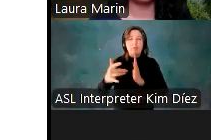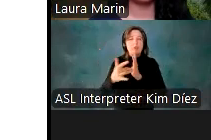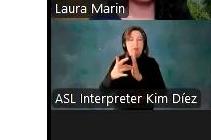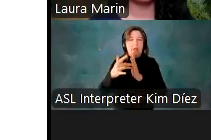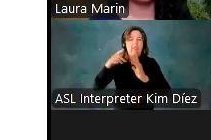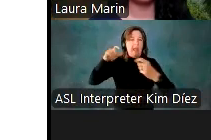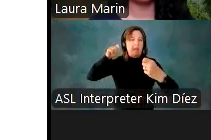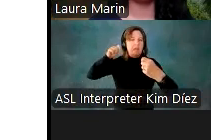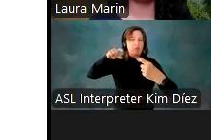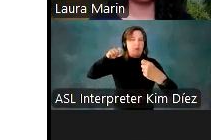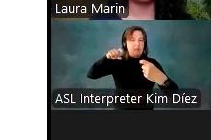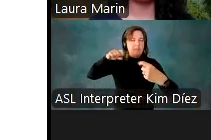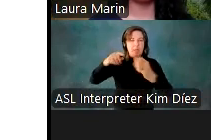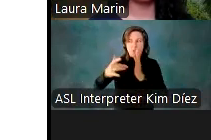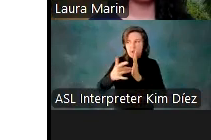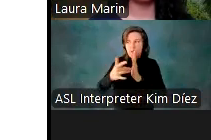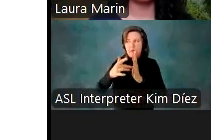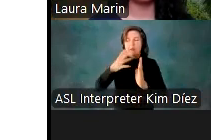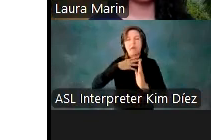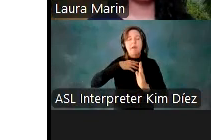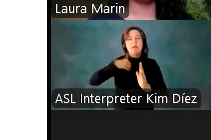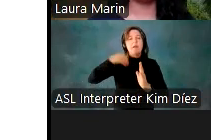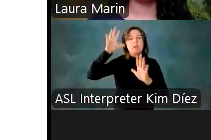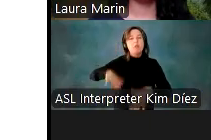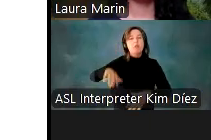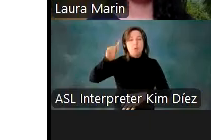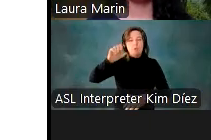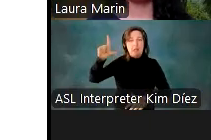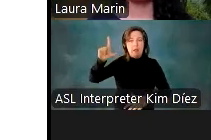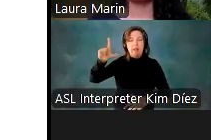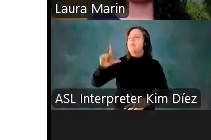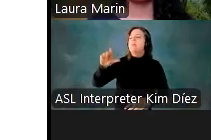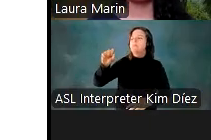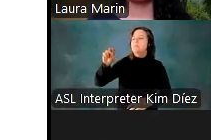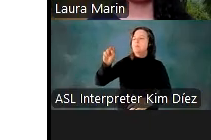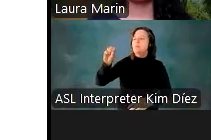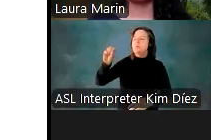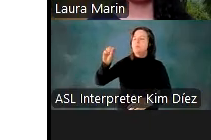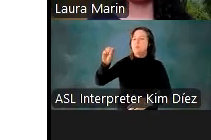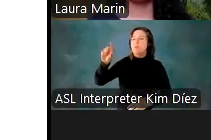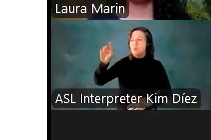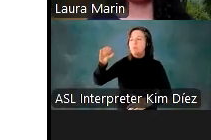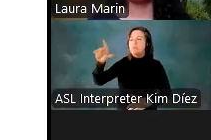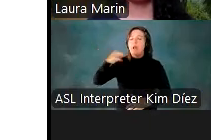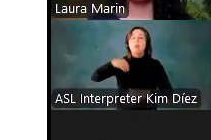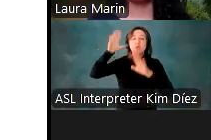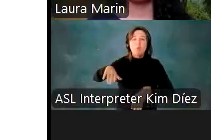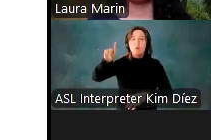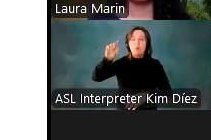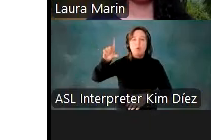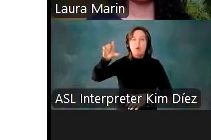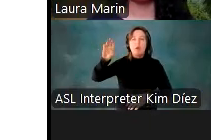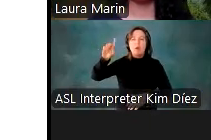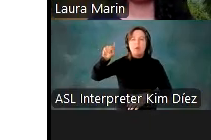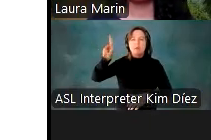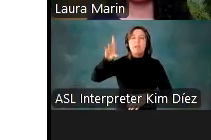that SNOTEL, or the Snow Telemetry Program that the Water and Climate Center manages, take